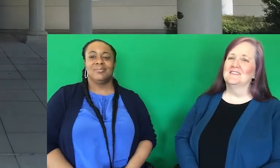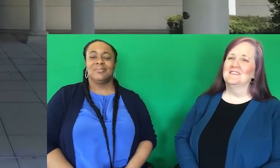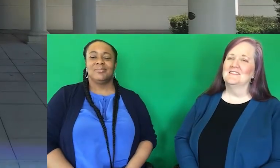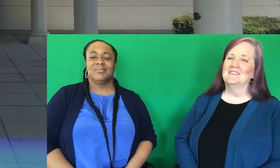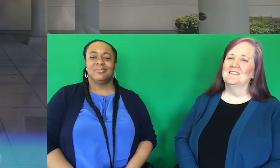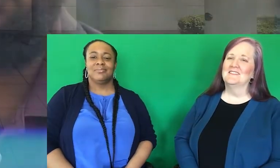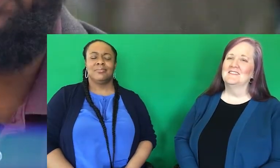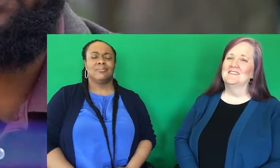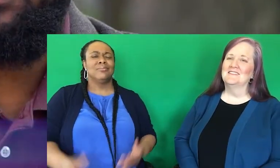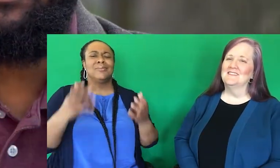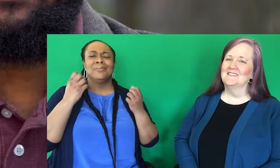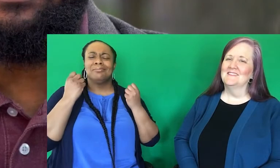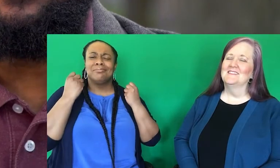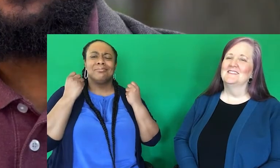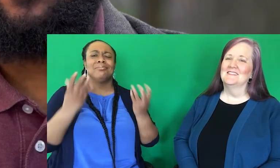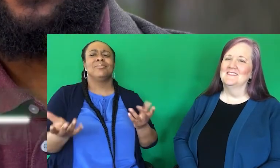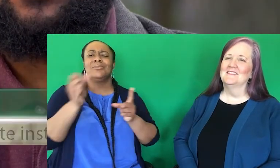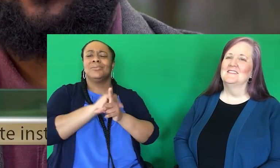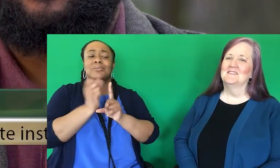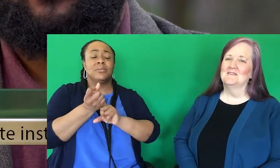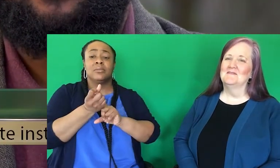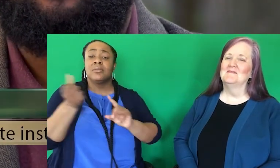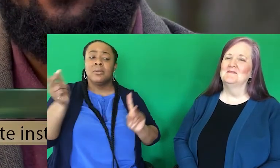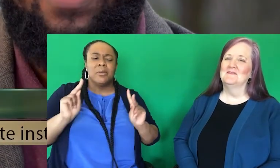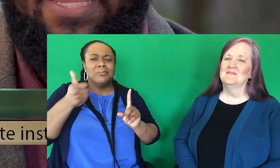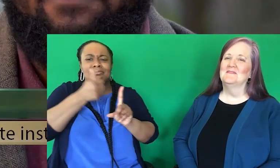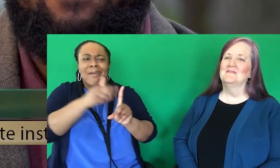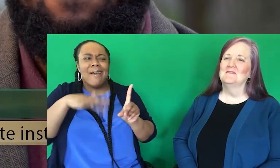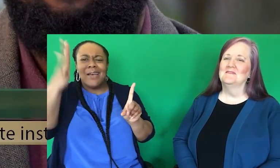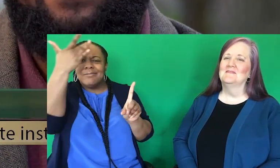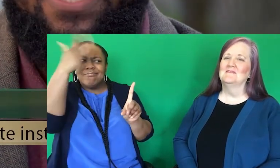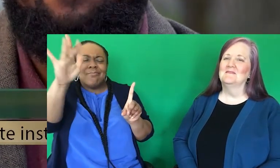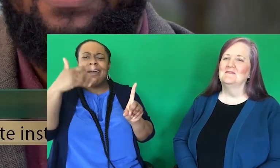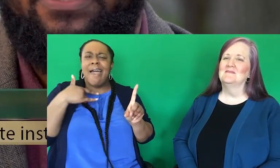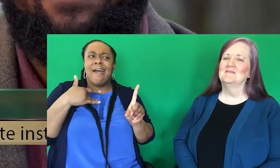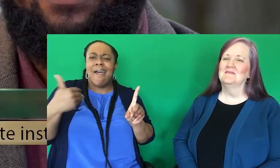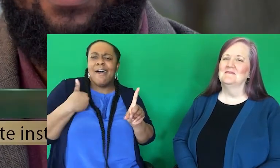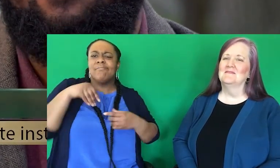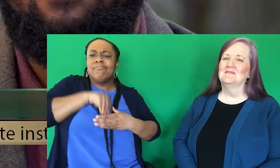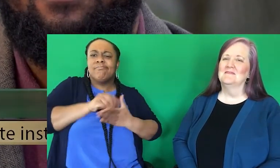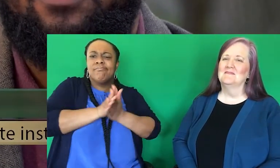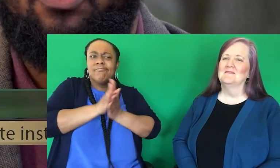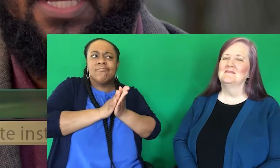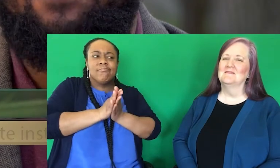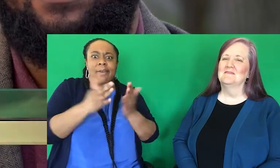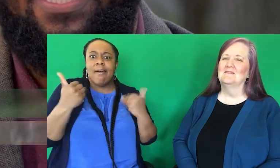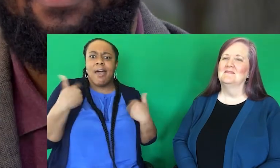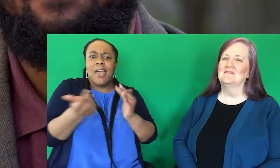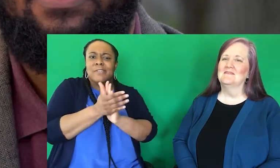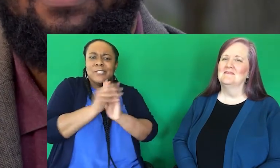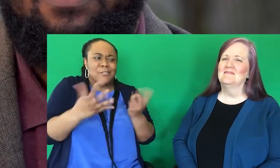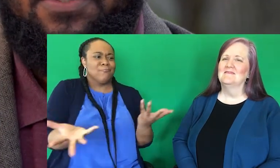Board of Directors. There are so many situations where people have the intellect, they have the drive,